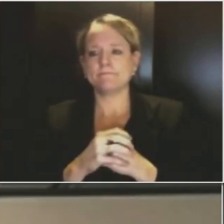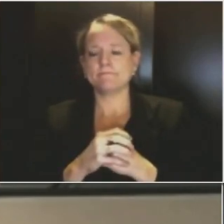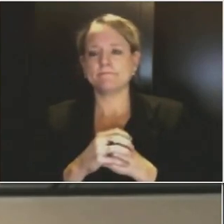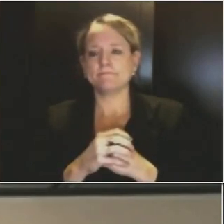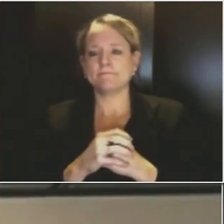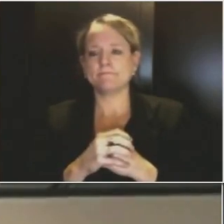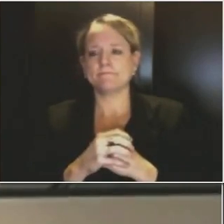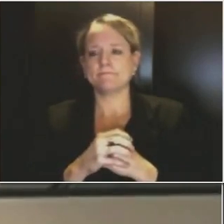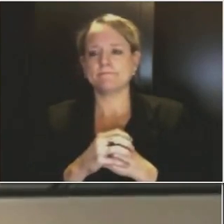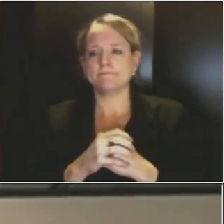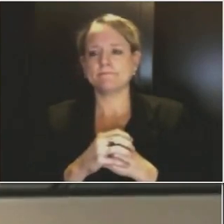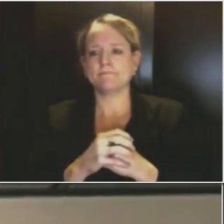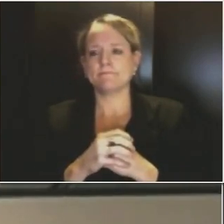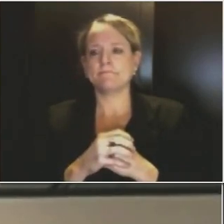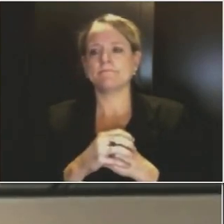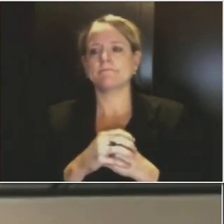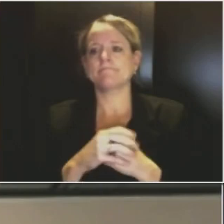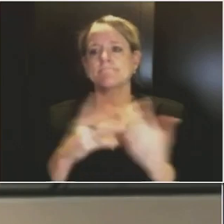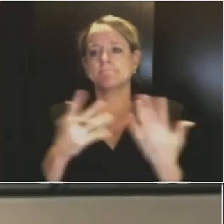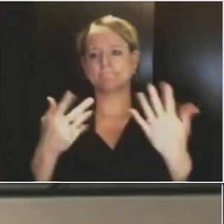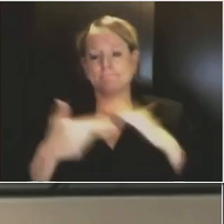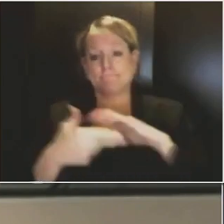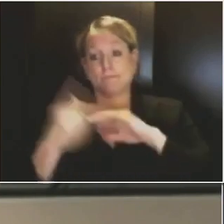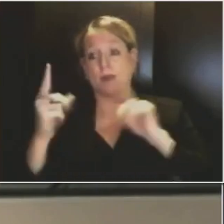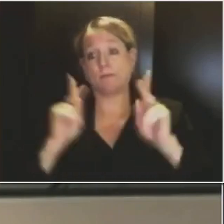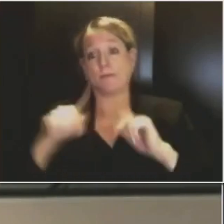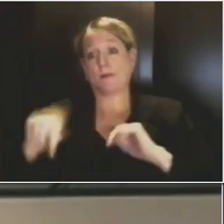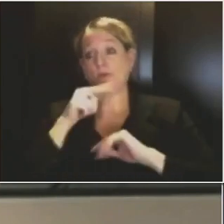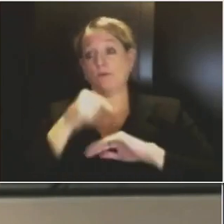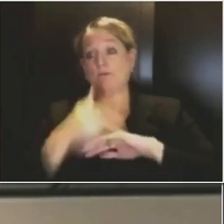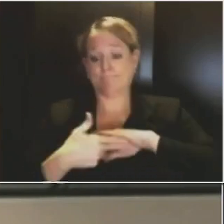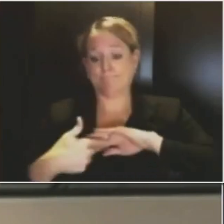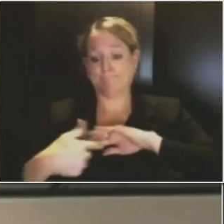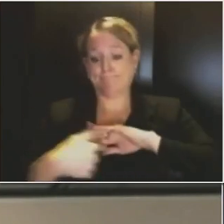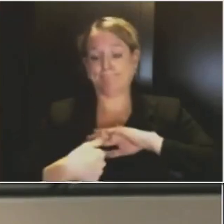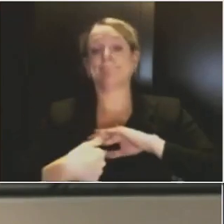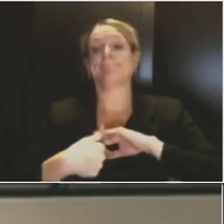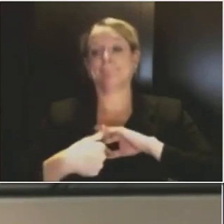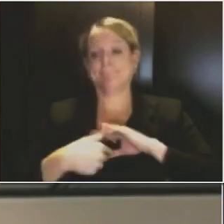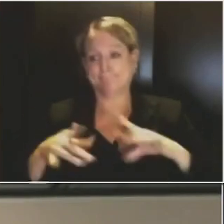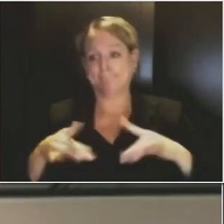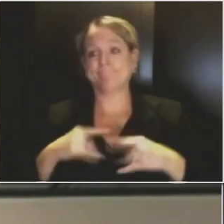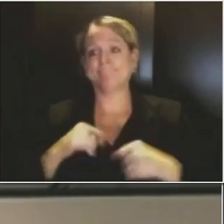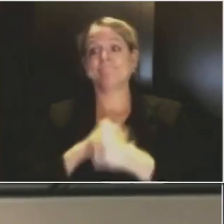that the increase in deaths reflects the increase in transmission that we've been seeing over the past month.